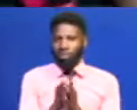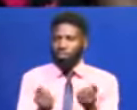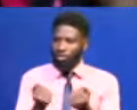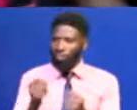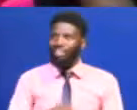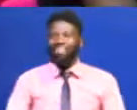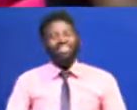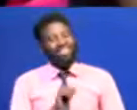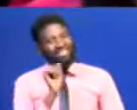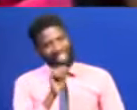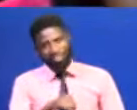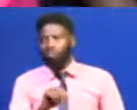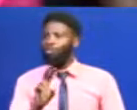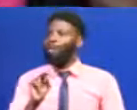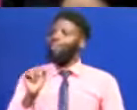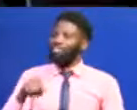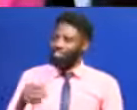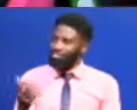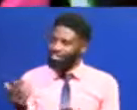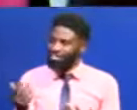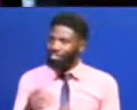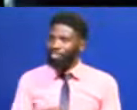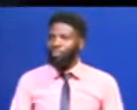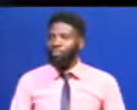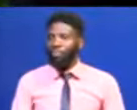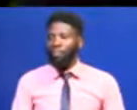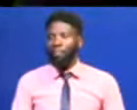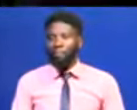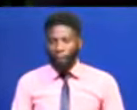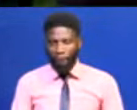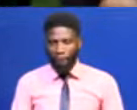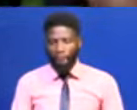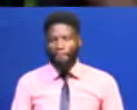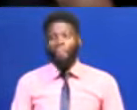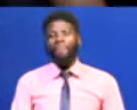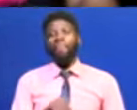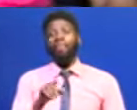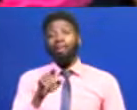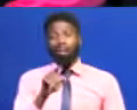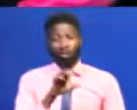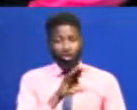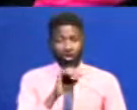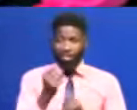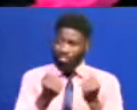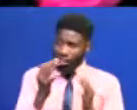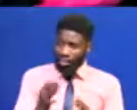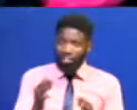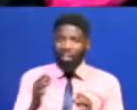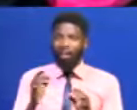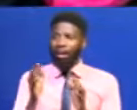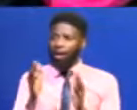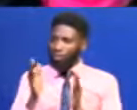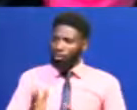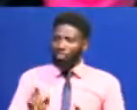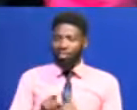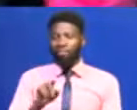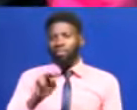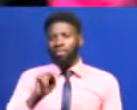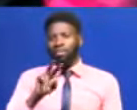Yes. The navigator. Oh, navigator is different from co-driver. Yeah.